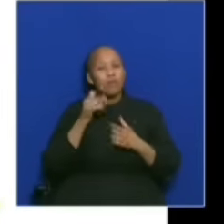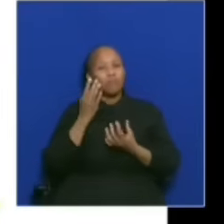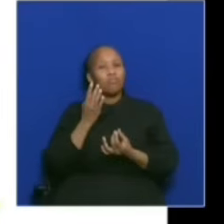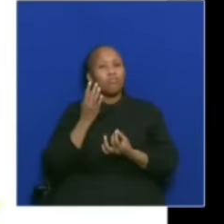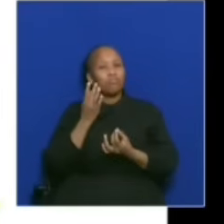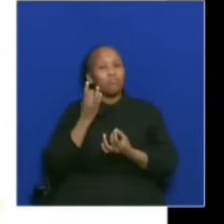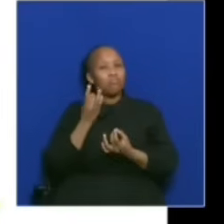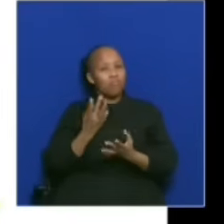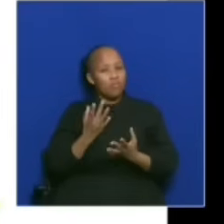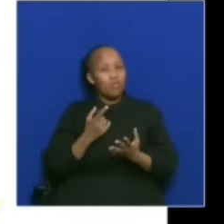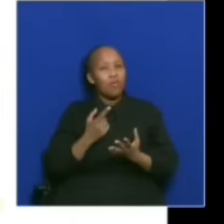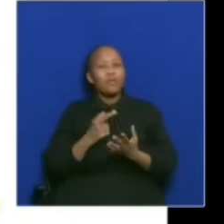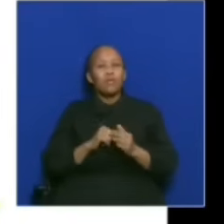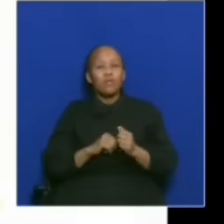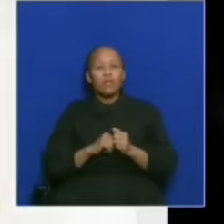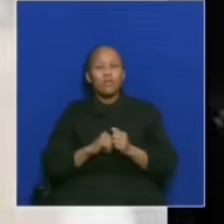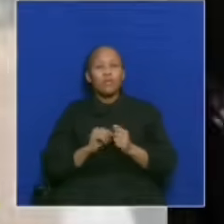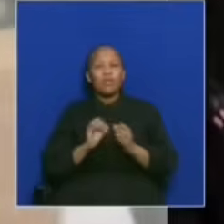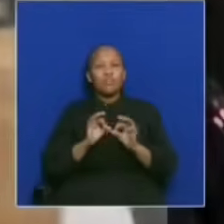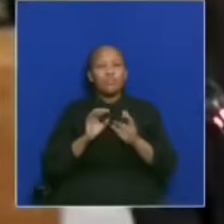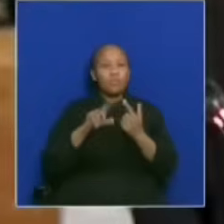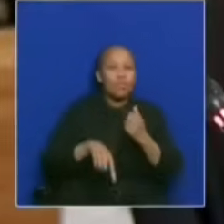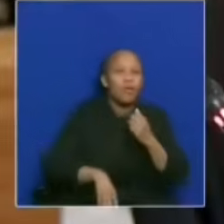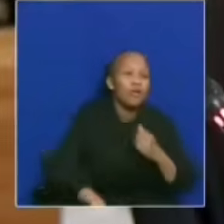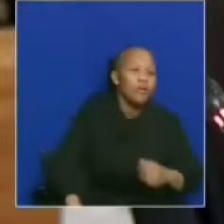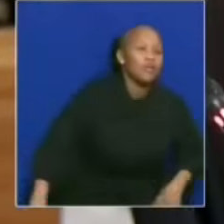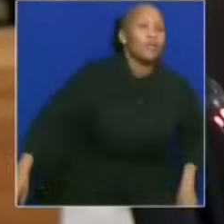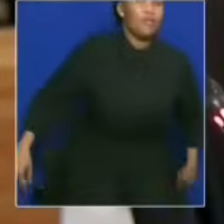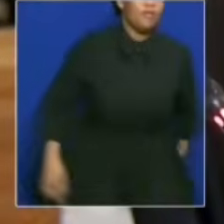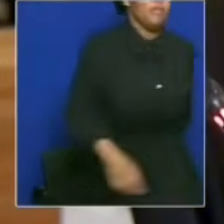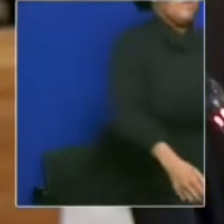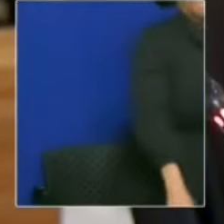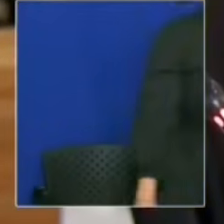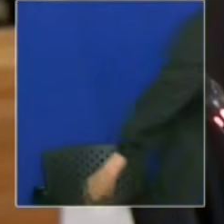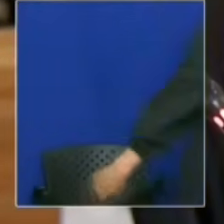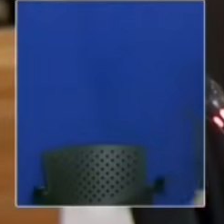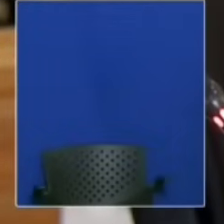We won't then display the next message,